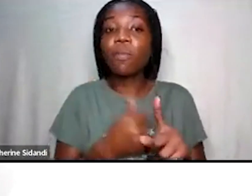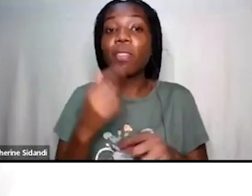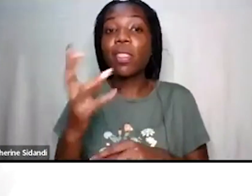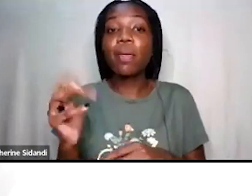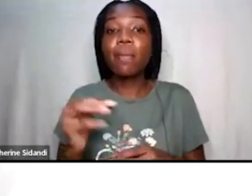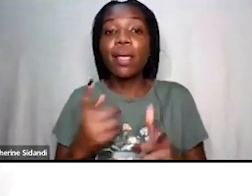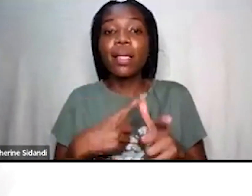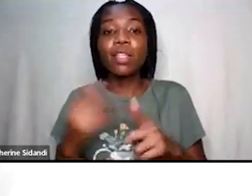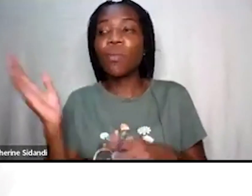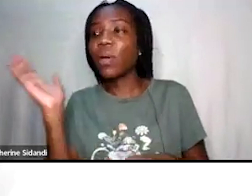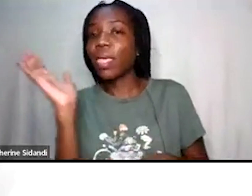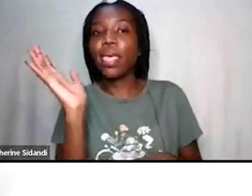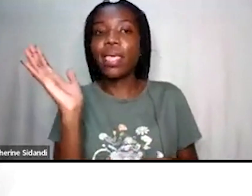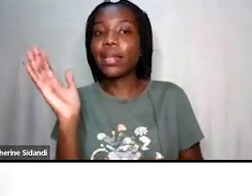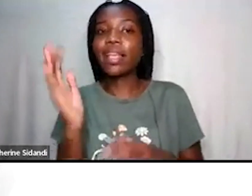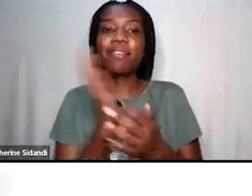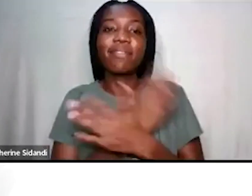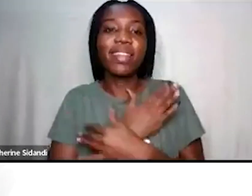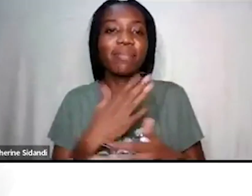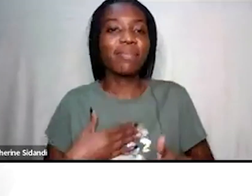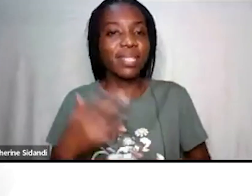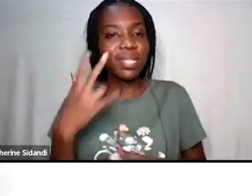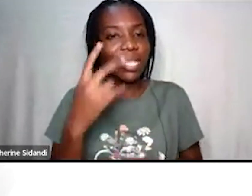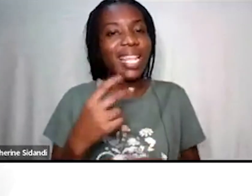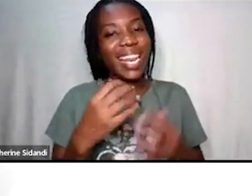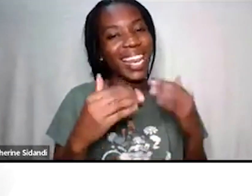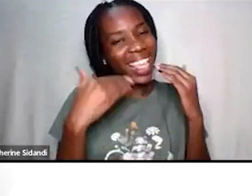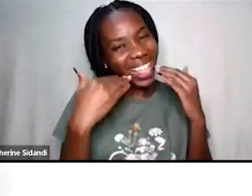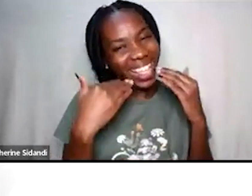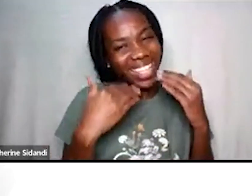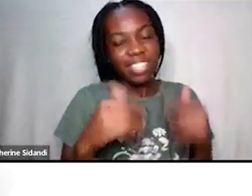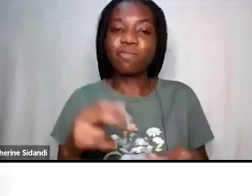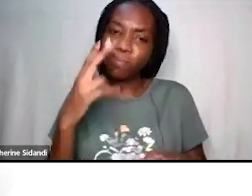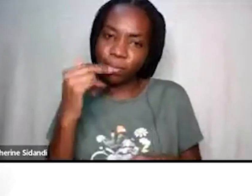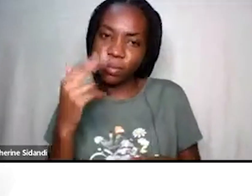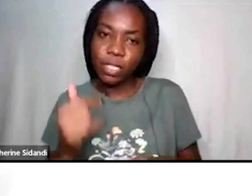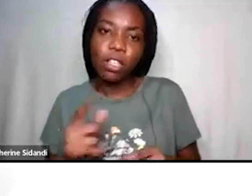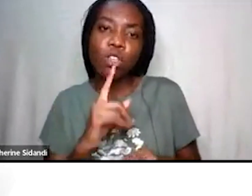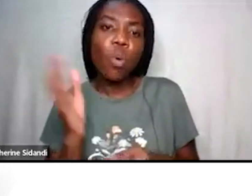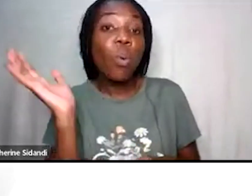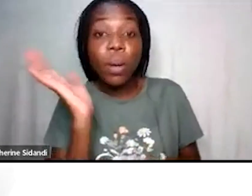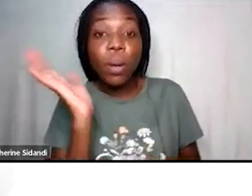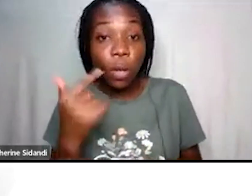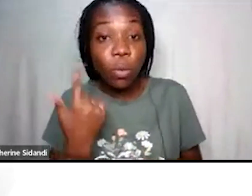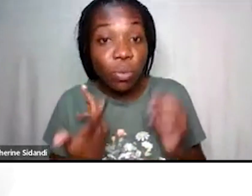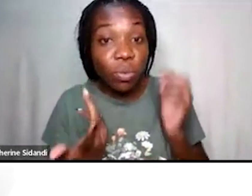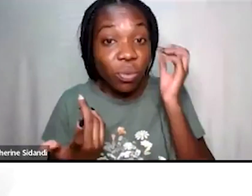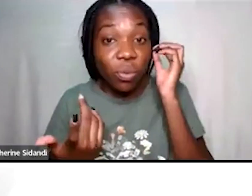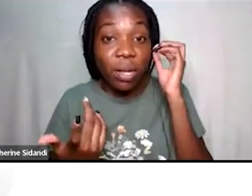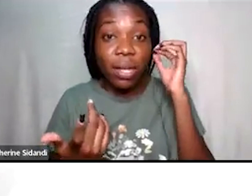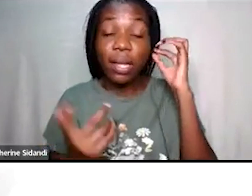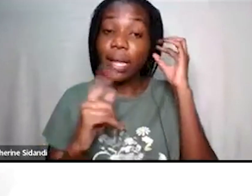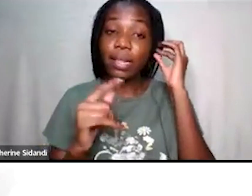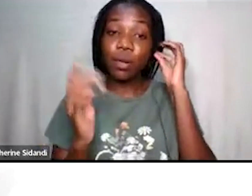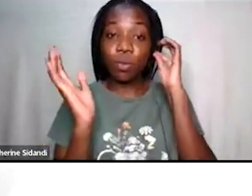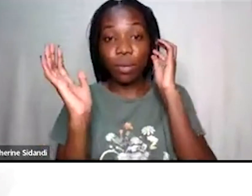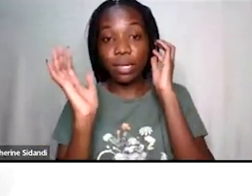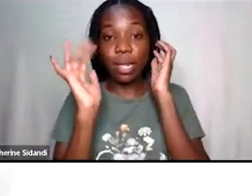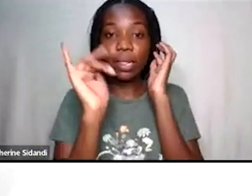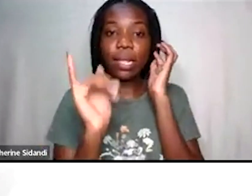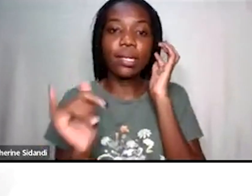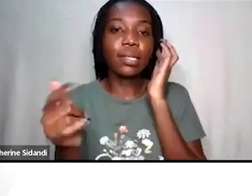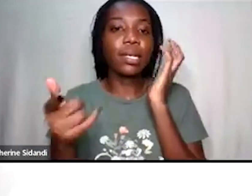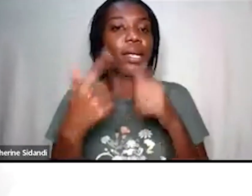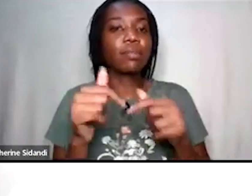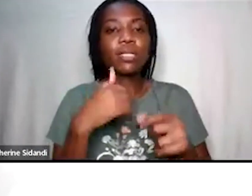has been a friend. I always see them laughing and joking. So you can imagine who a waiter is. And that waiter is the one who will come and tell me, what nitaenda niongee